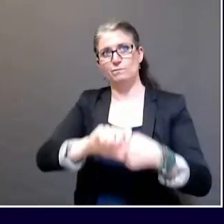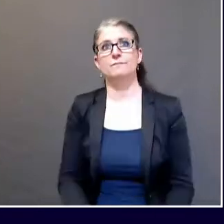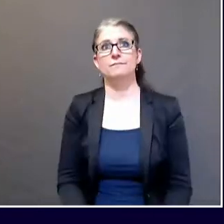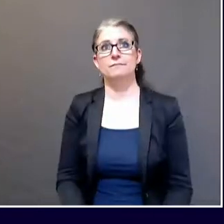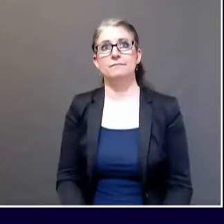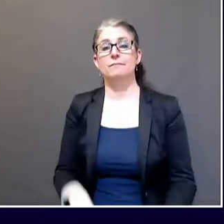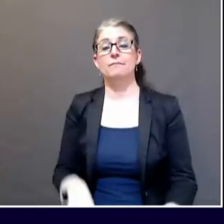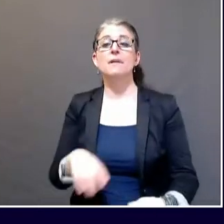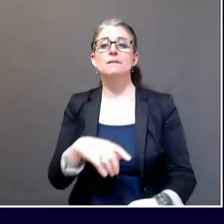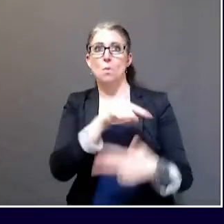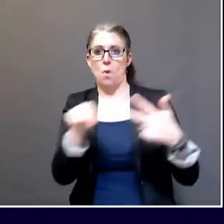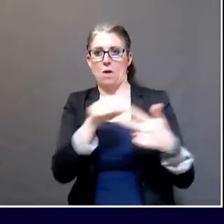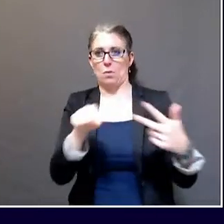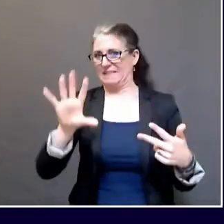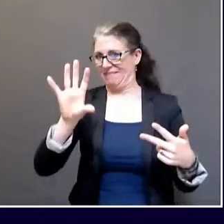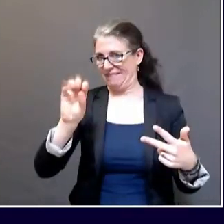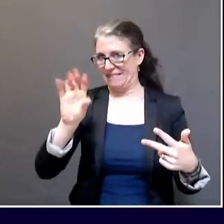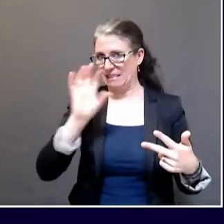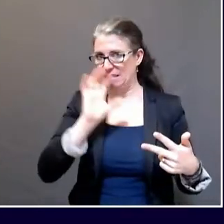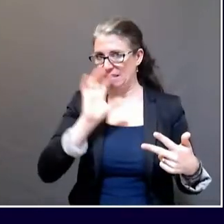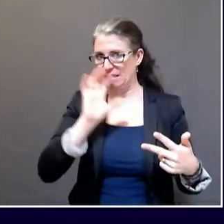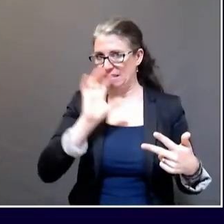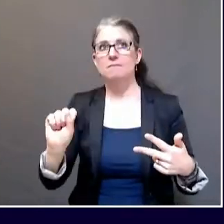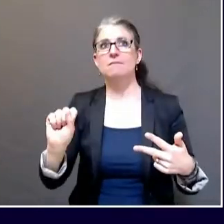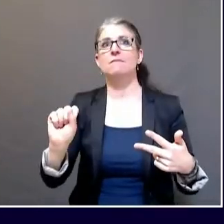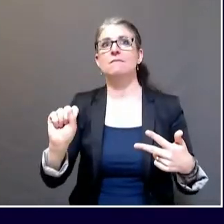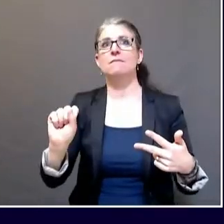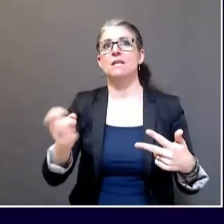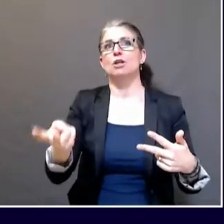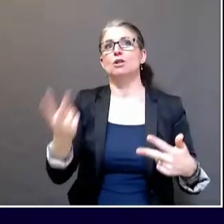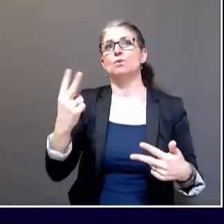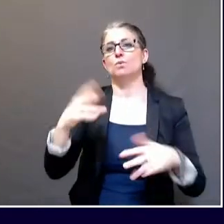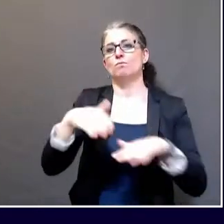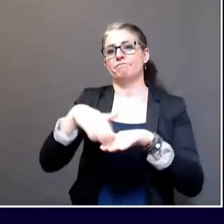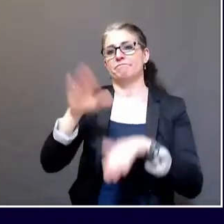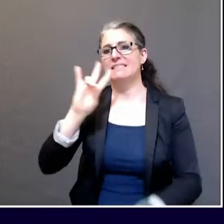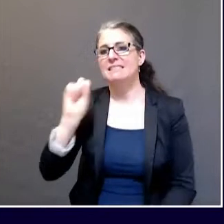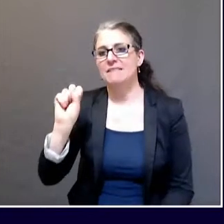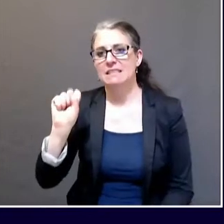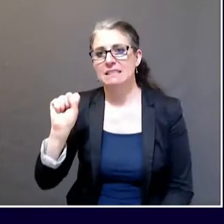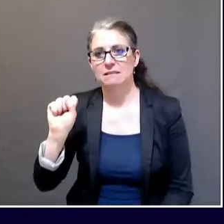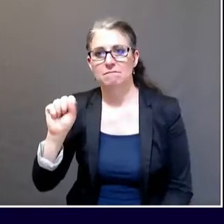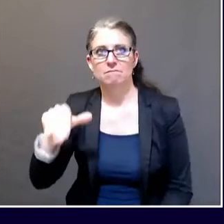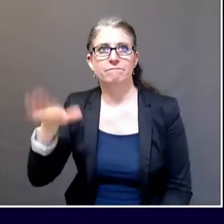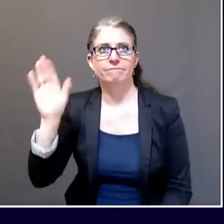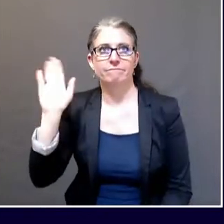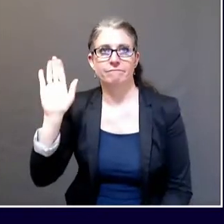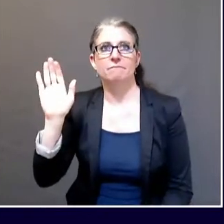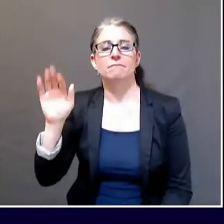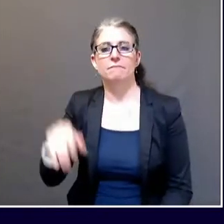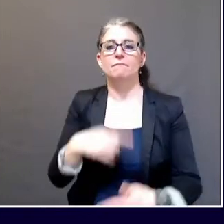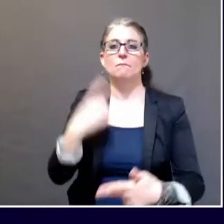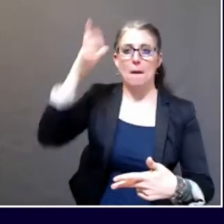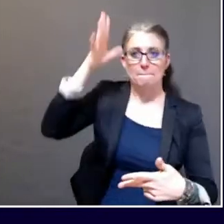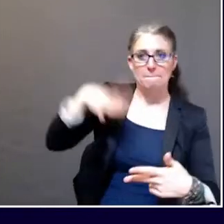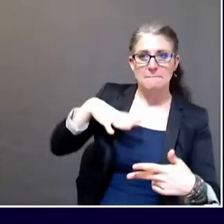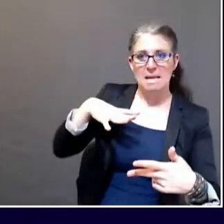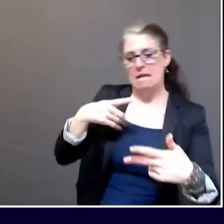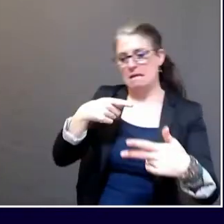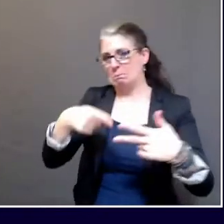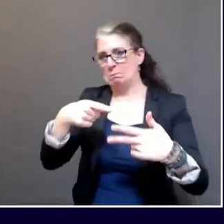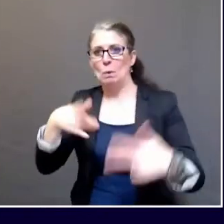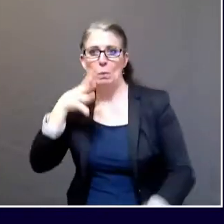in their 70s. Collectively, these 8 individual passings mark now